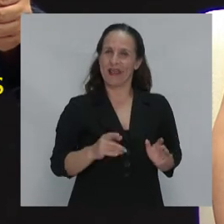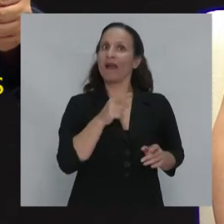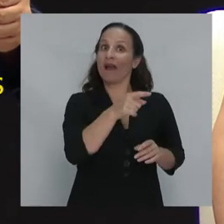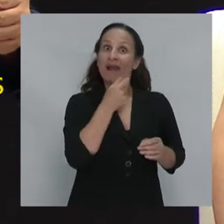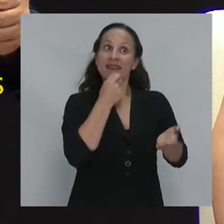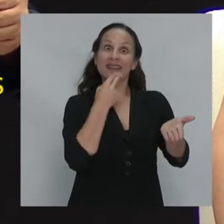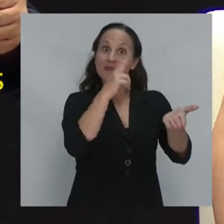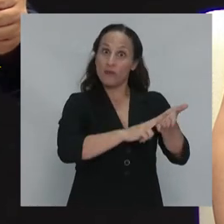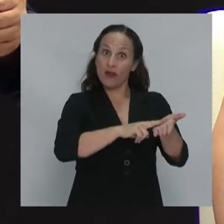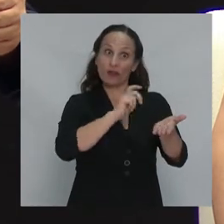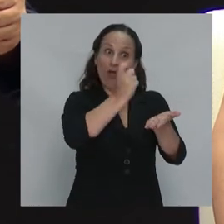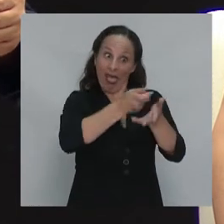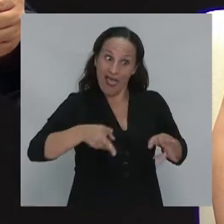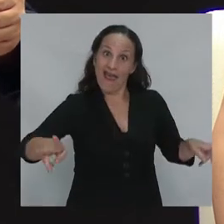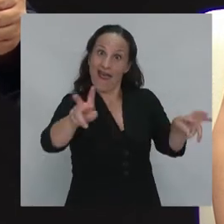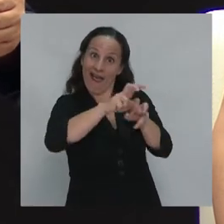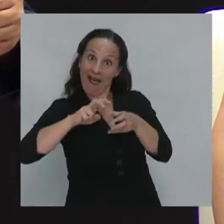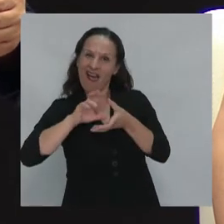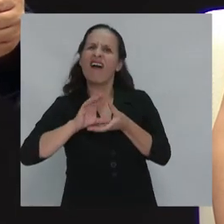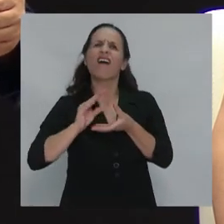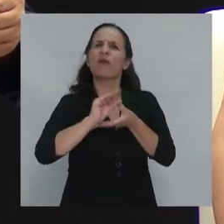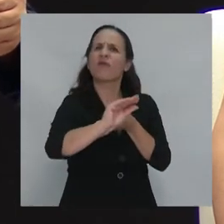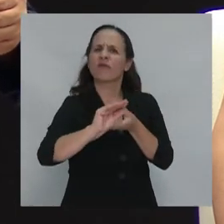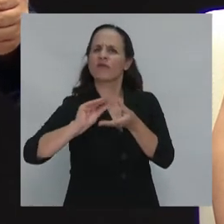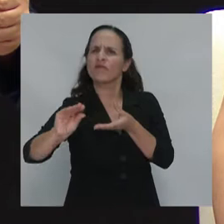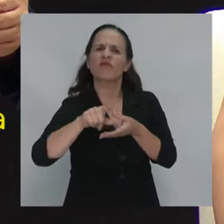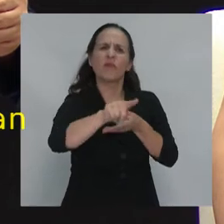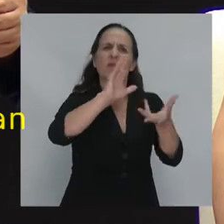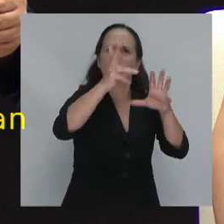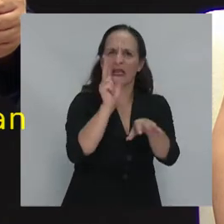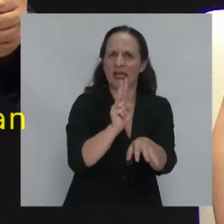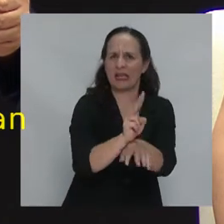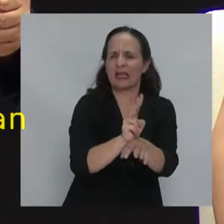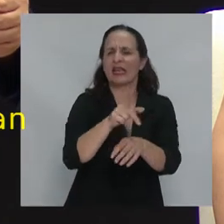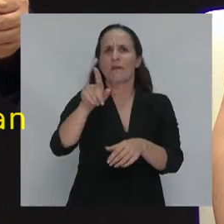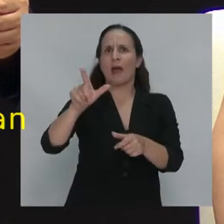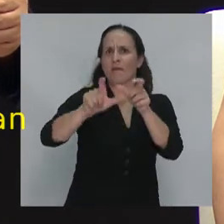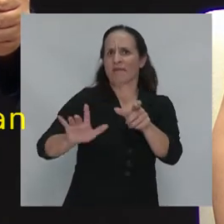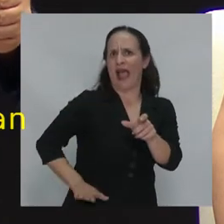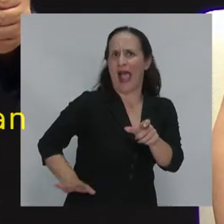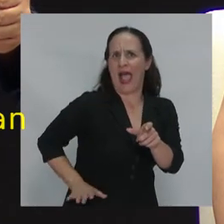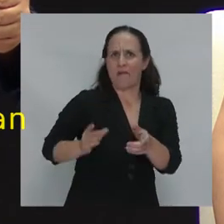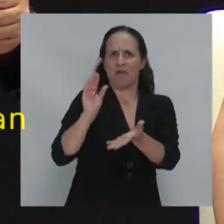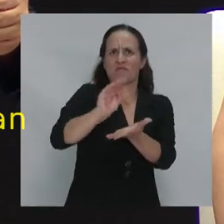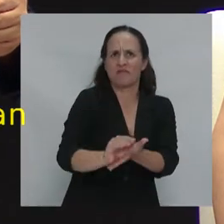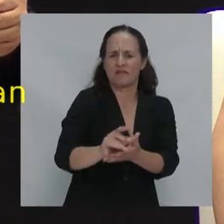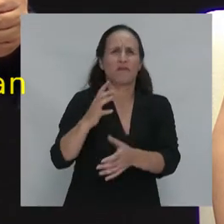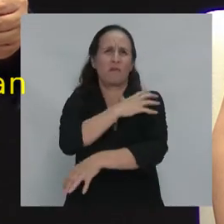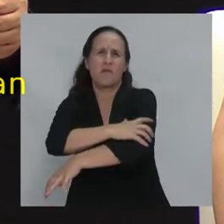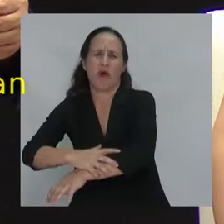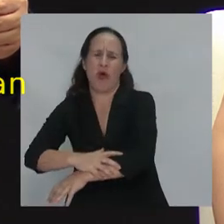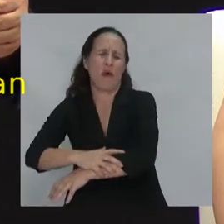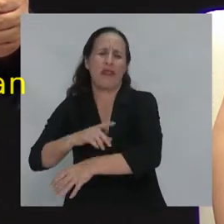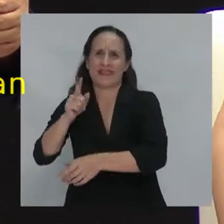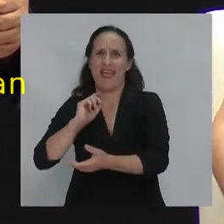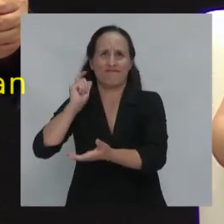in well-paid jobs, climate protection, fighting hunger, and absolute poverty. It could be a way of